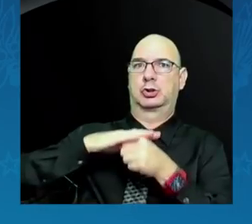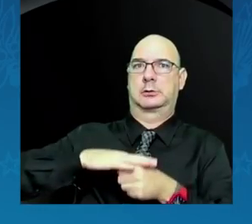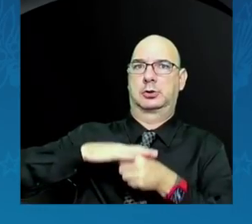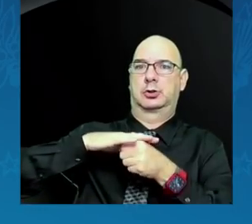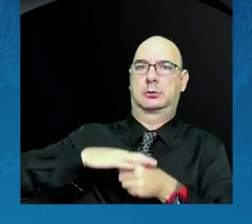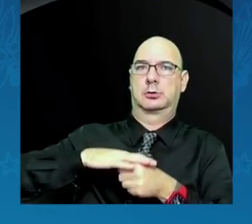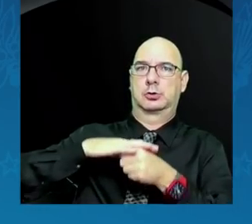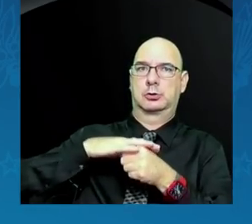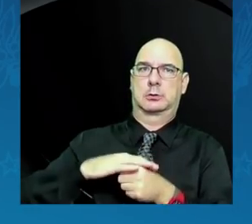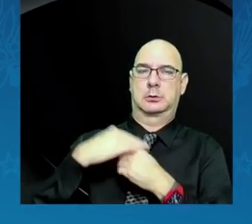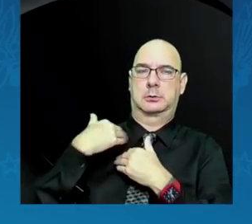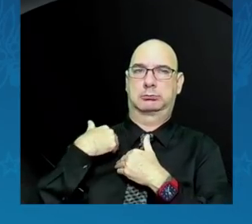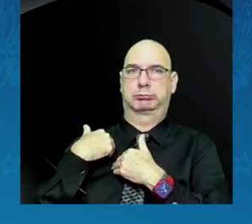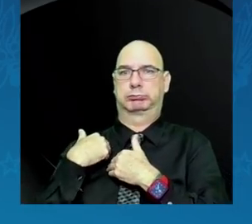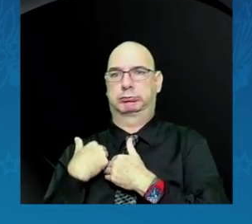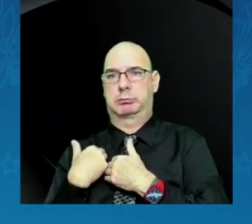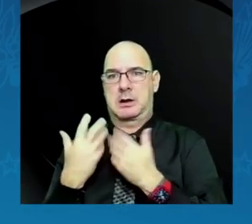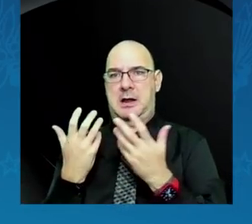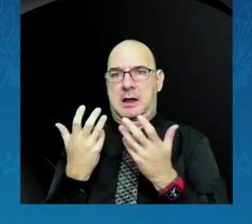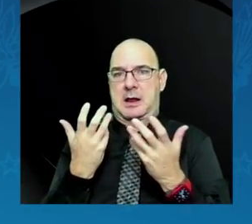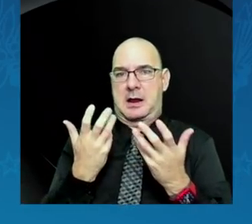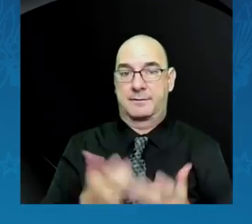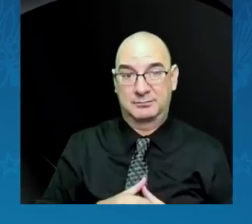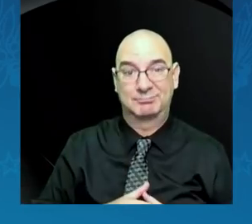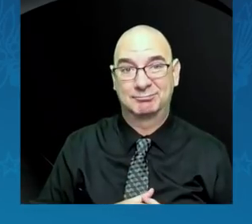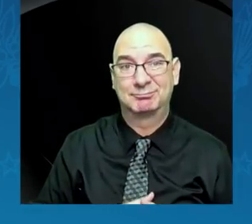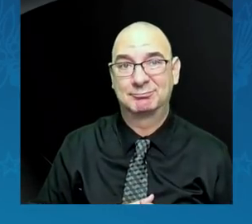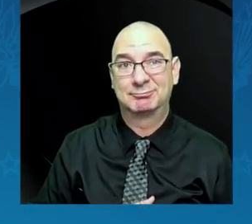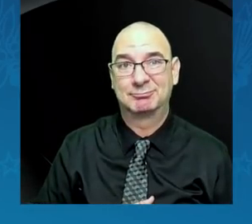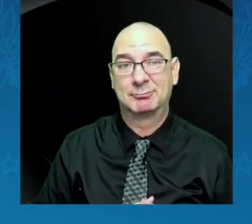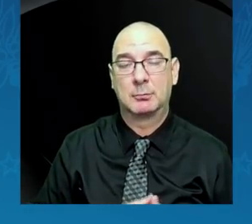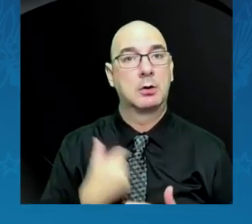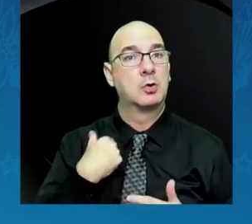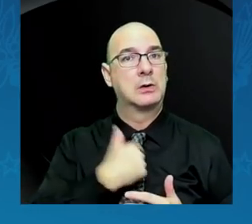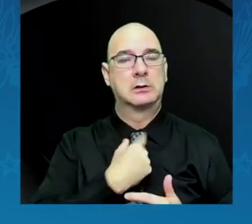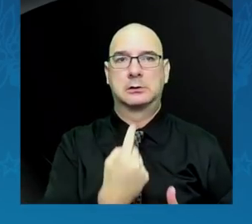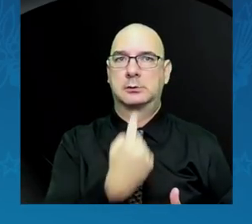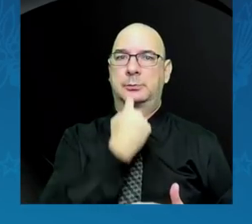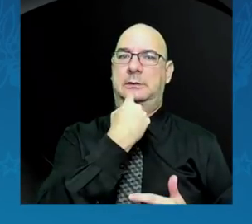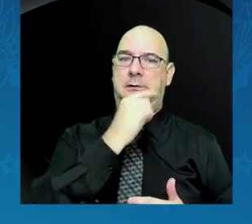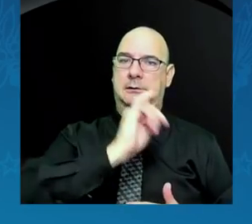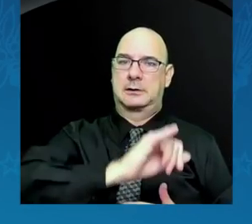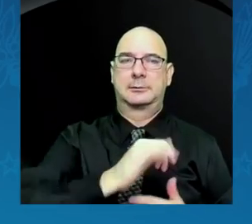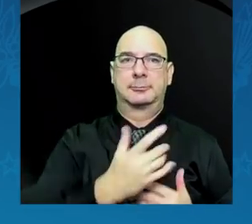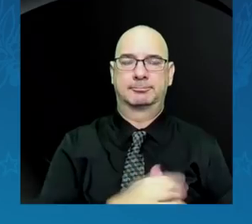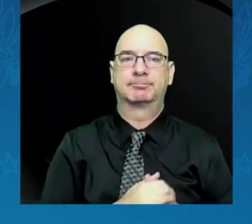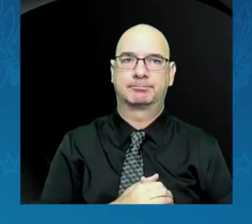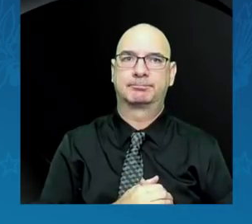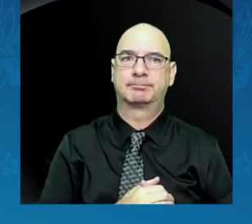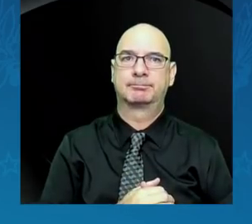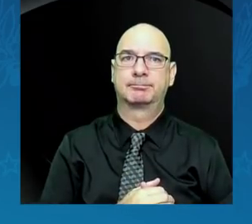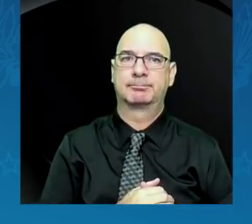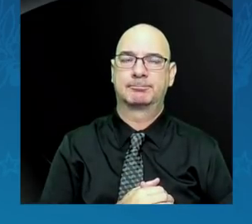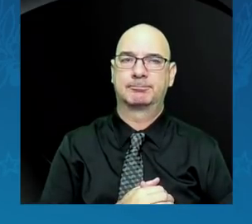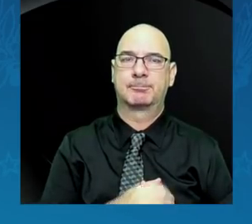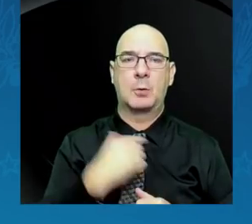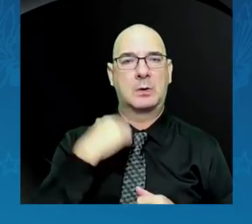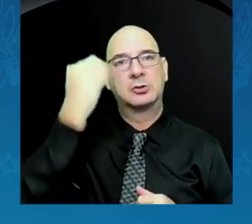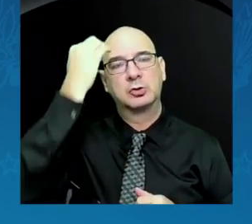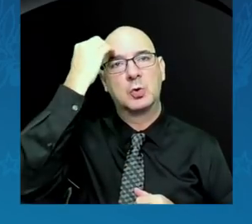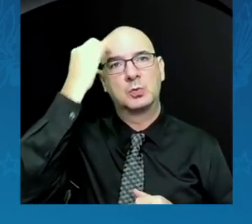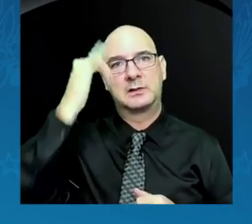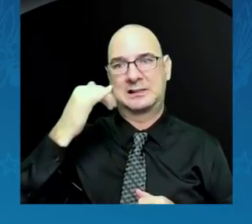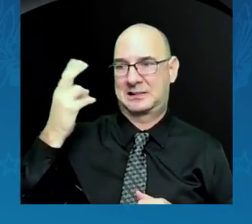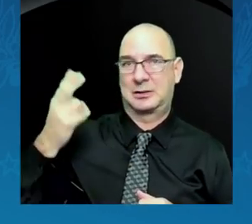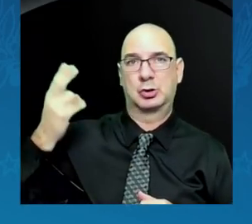is something that we take very seriously, very seriously. And we know from the history of this issue in the United States that when you see these prices